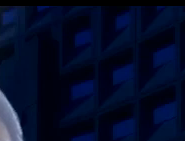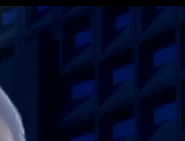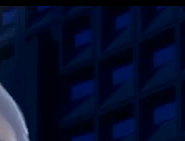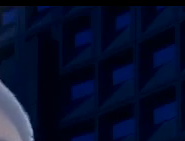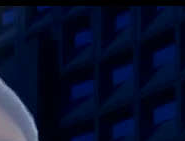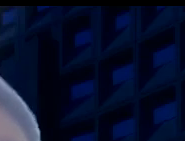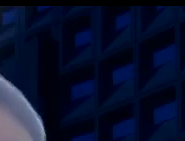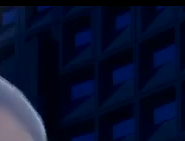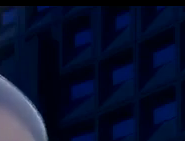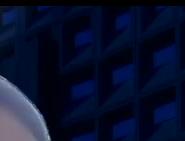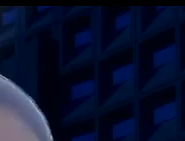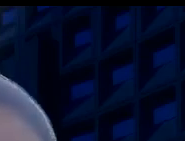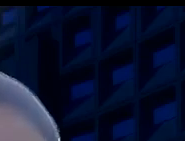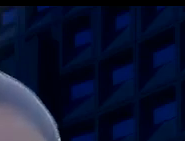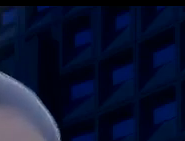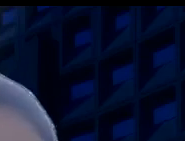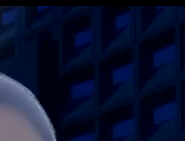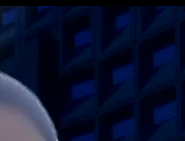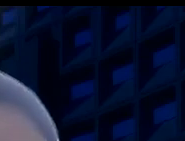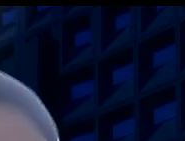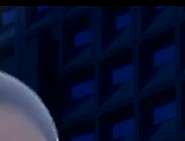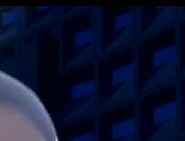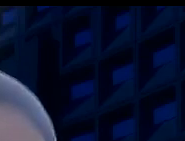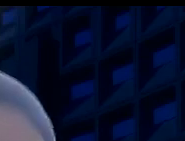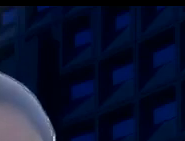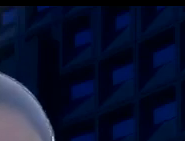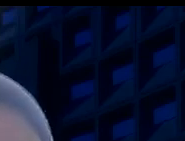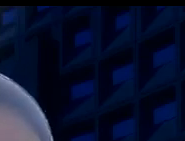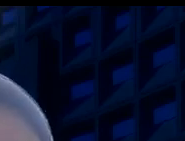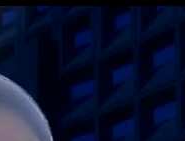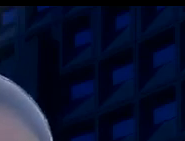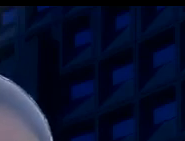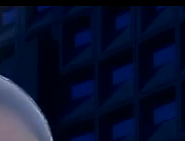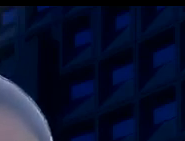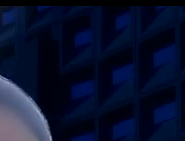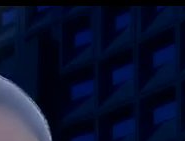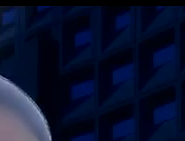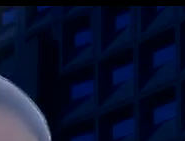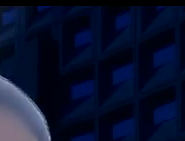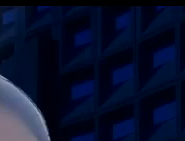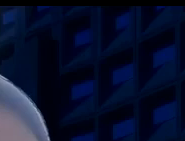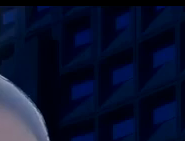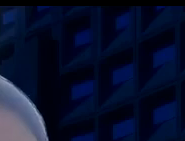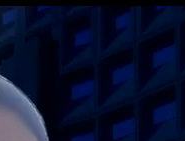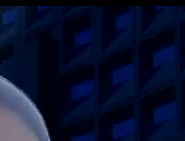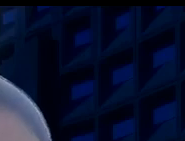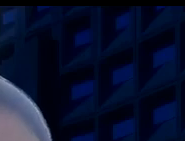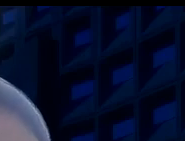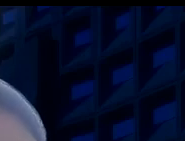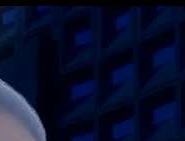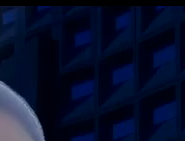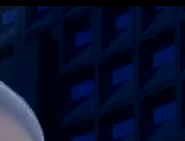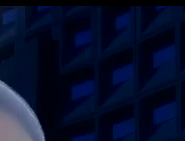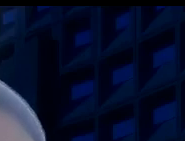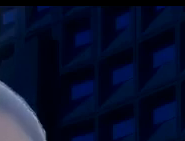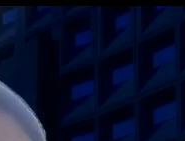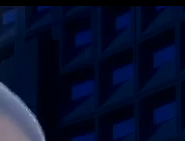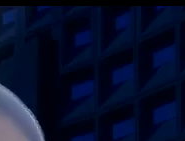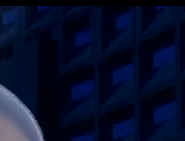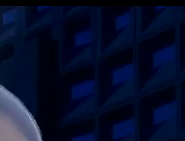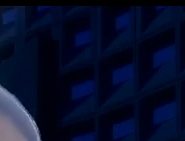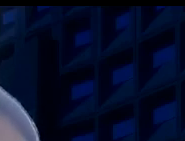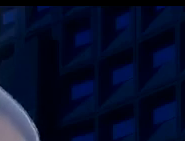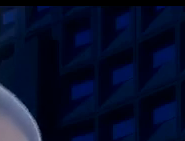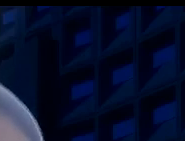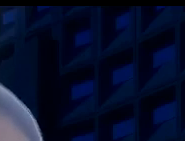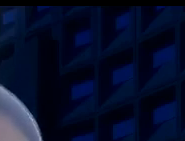future behavior, because it doesn't necessarily determine a person's past behavior. An arrest is just an arrest. It's not a conviction, it's not a